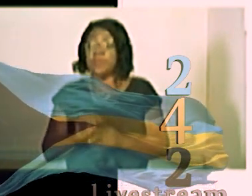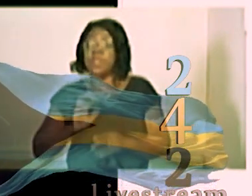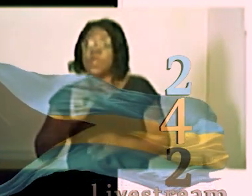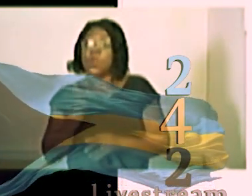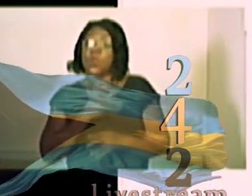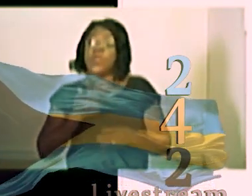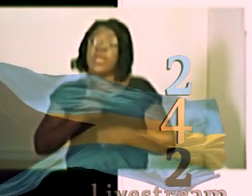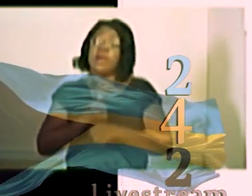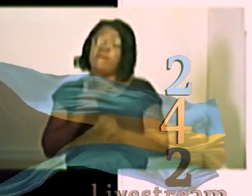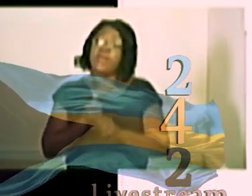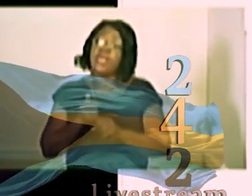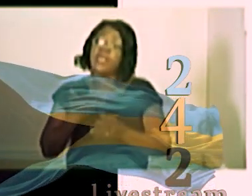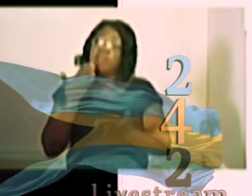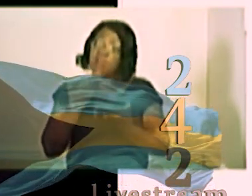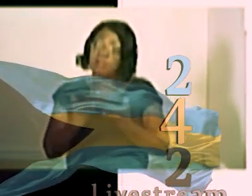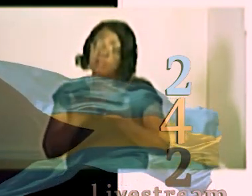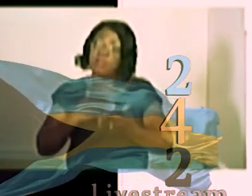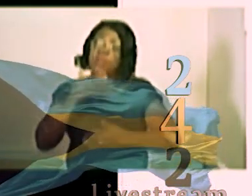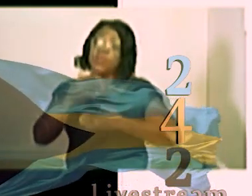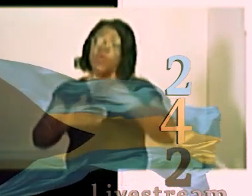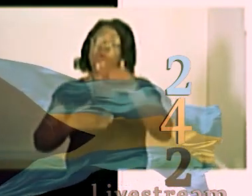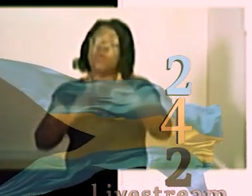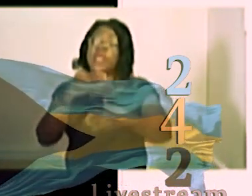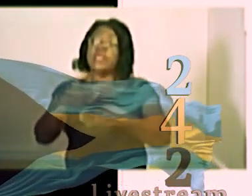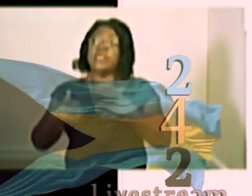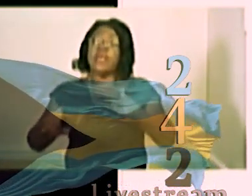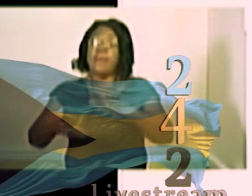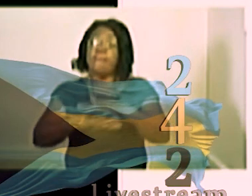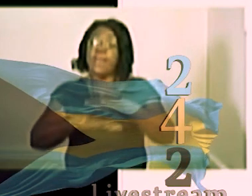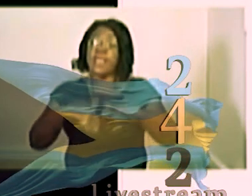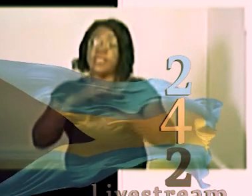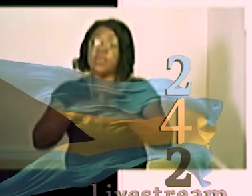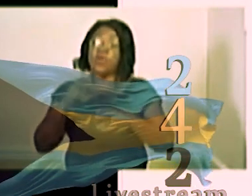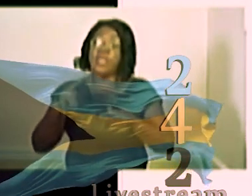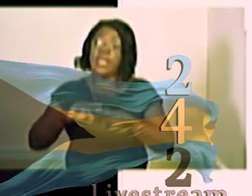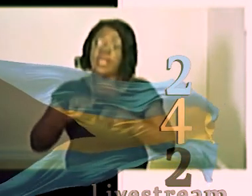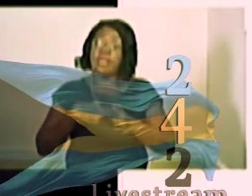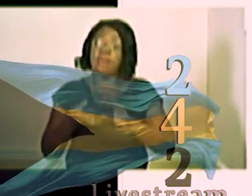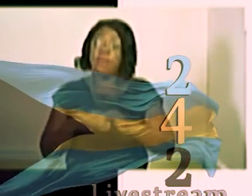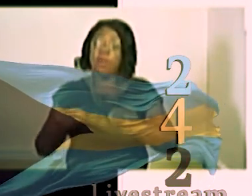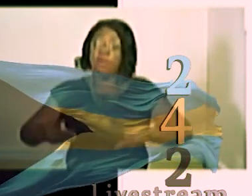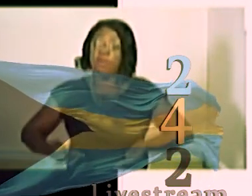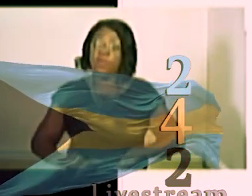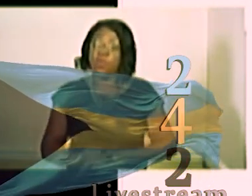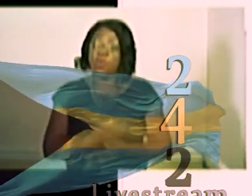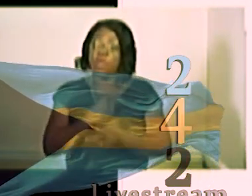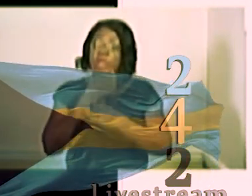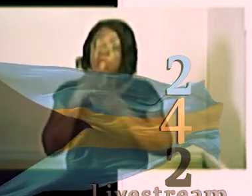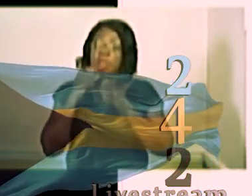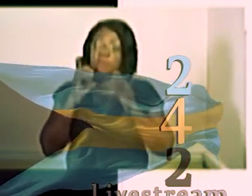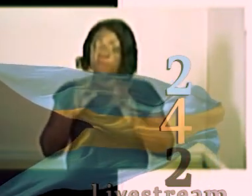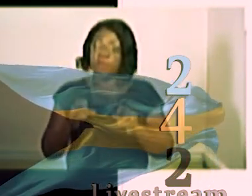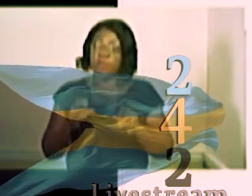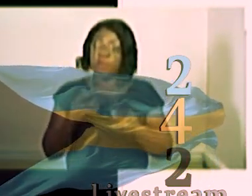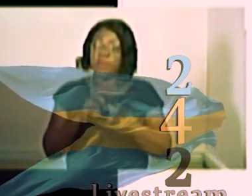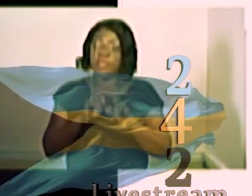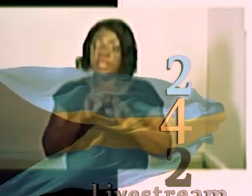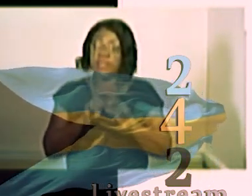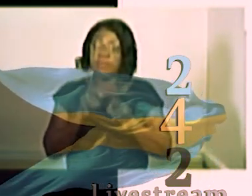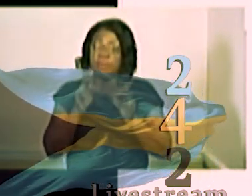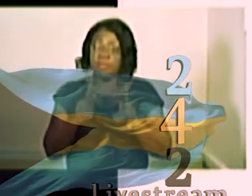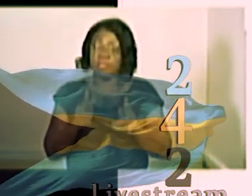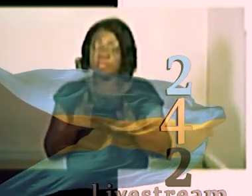We've made significant progress based on the number of new confirmed cases